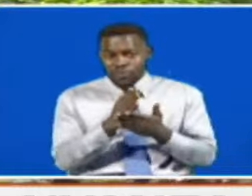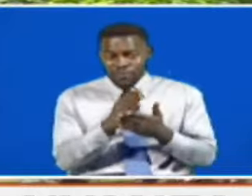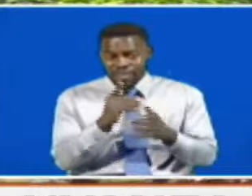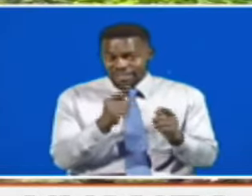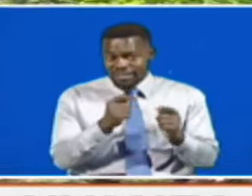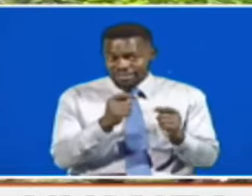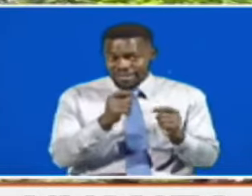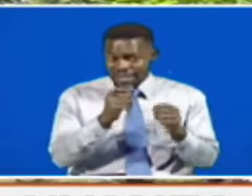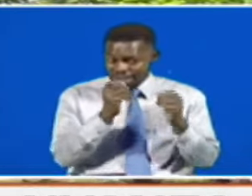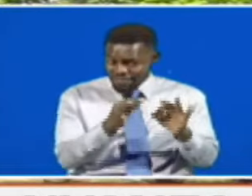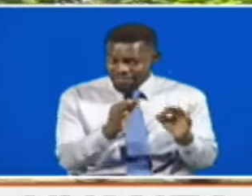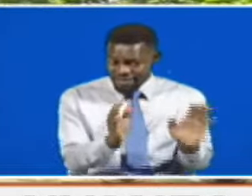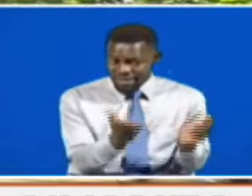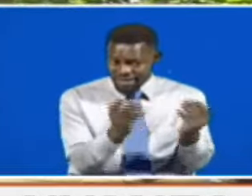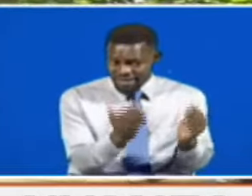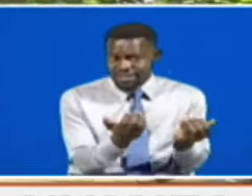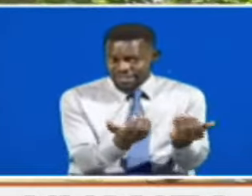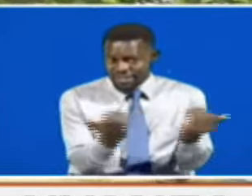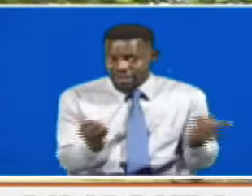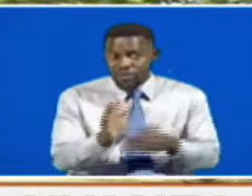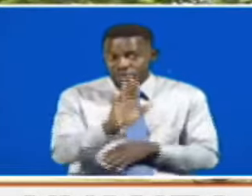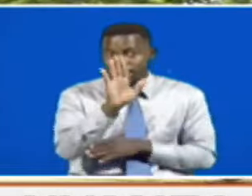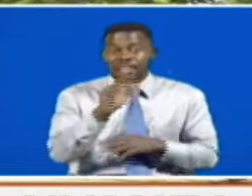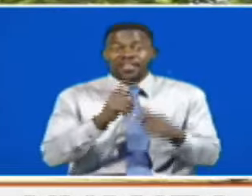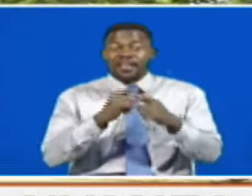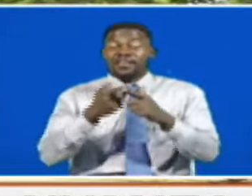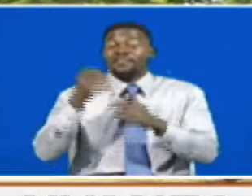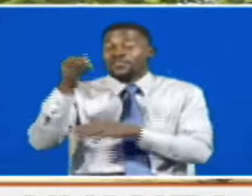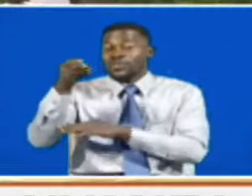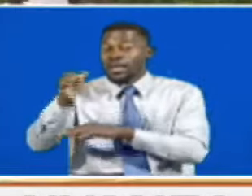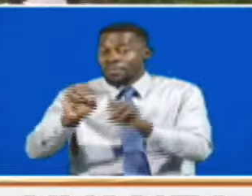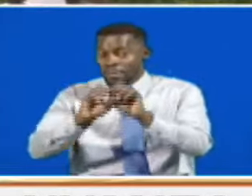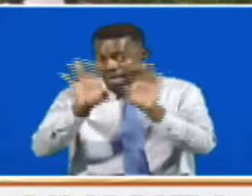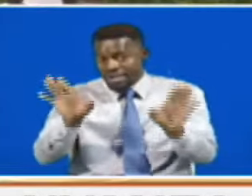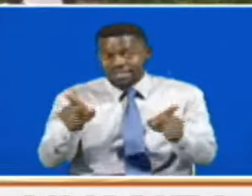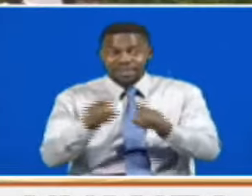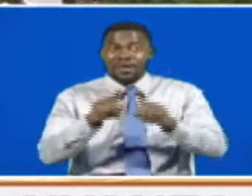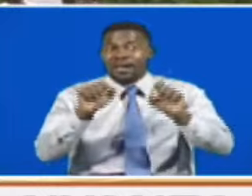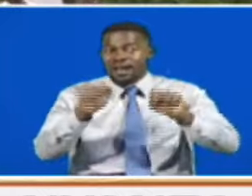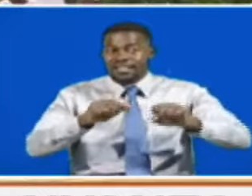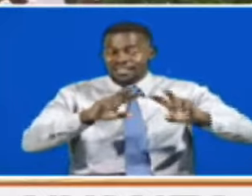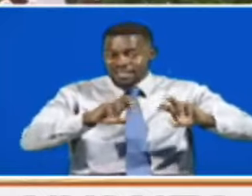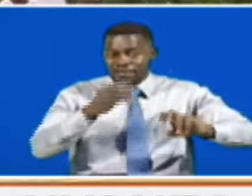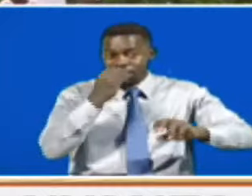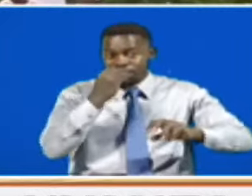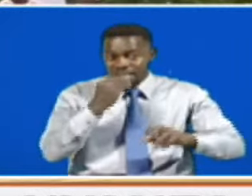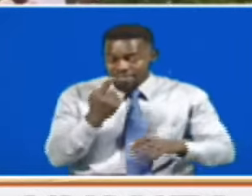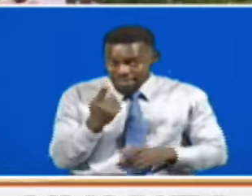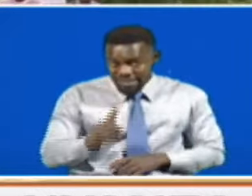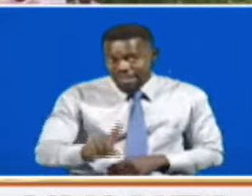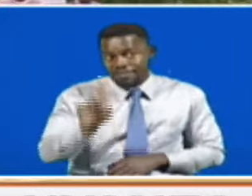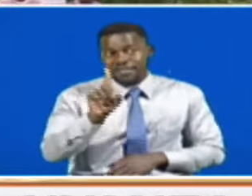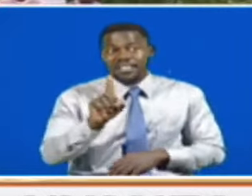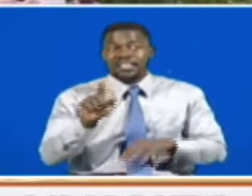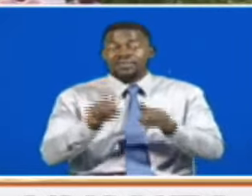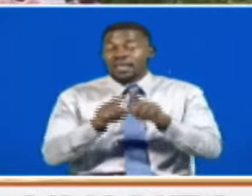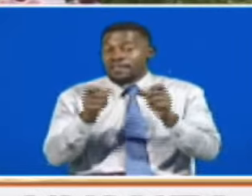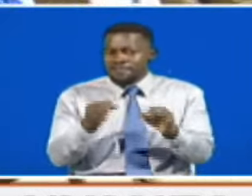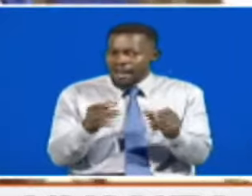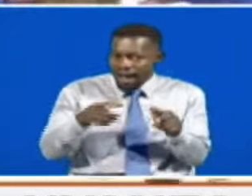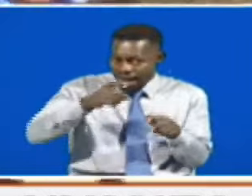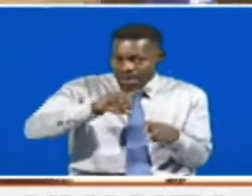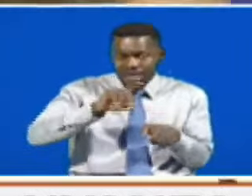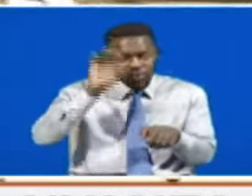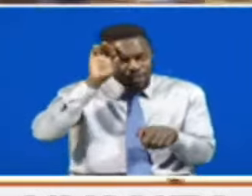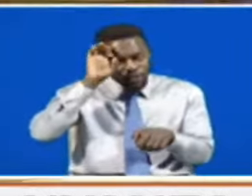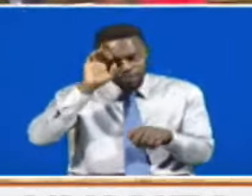utakuta yule mtoto atakuwa na uwezo wa kujimudu katika maishani, atakuwa na uwezo wa kujitafutia maisha yake, na akiongeza elimu inakuwa